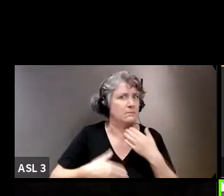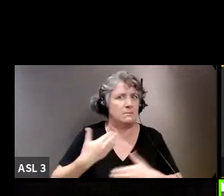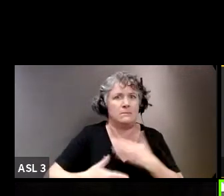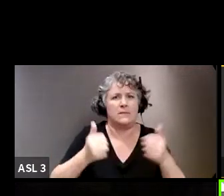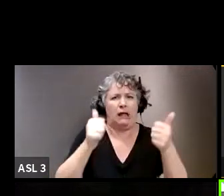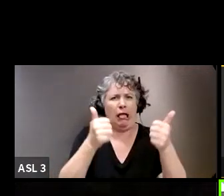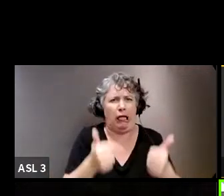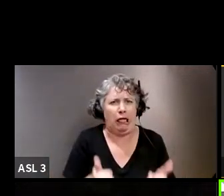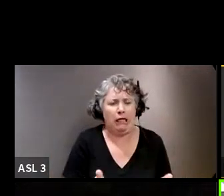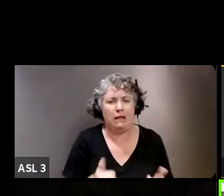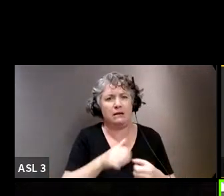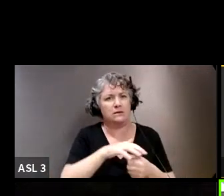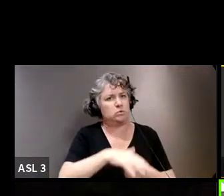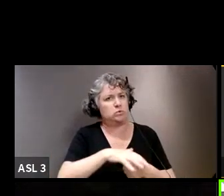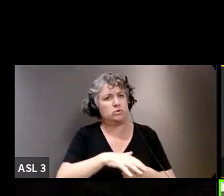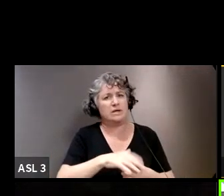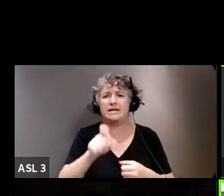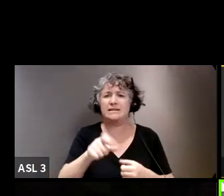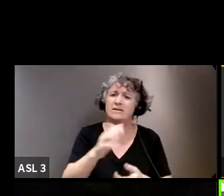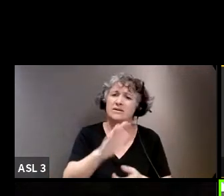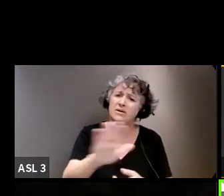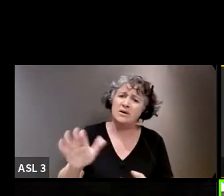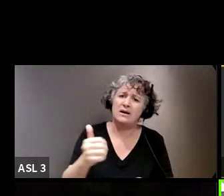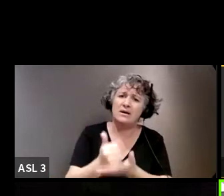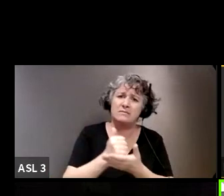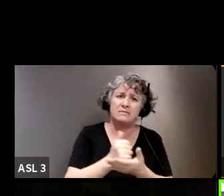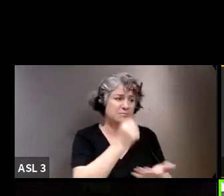and i need the board's help to turn that around